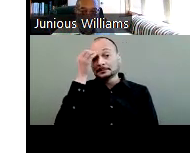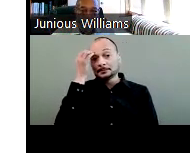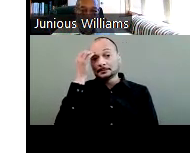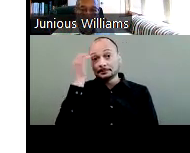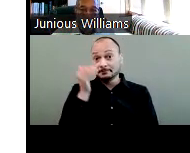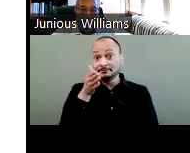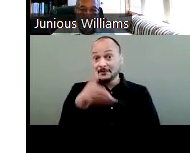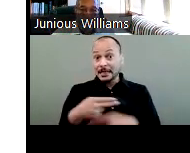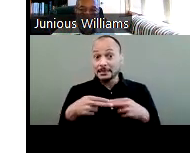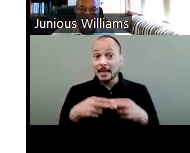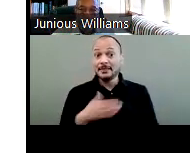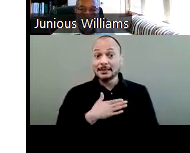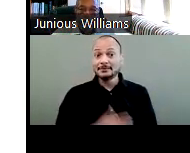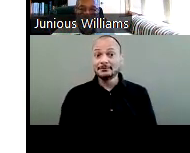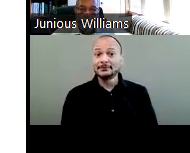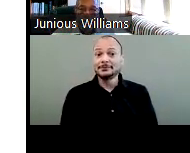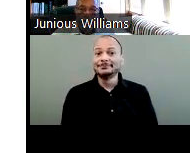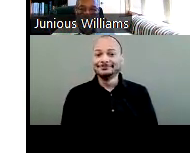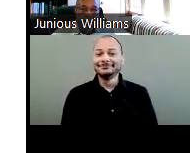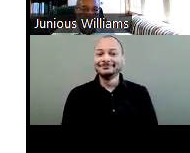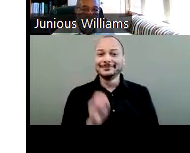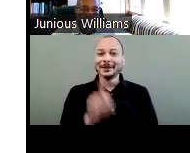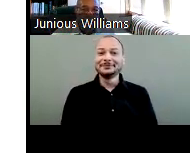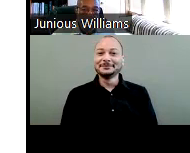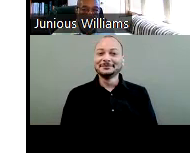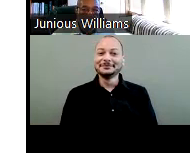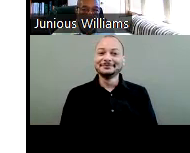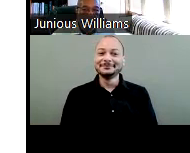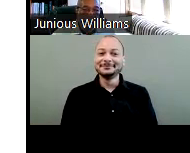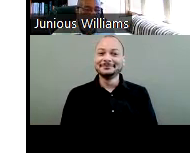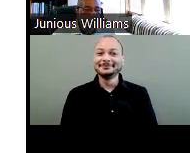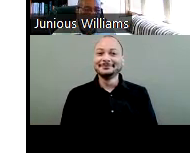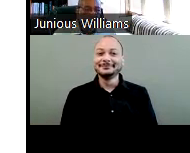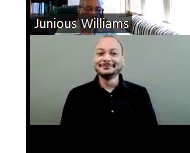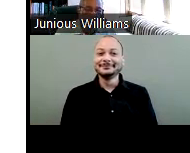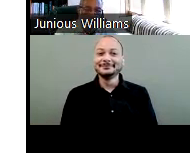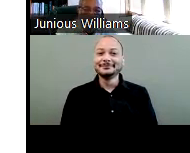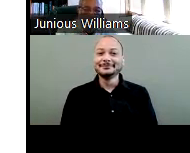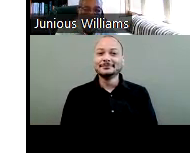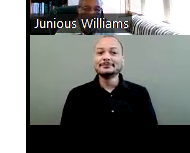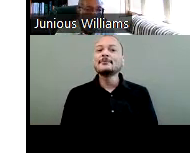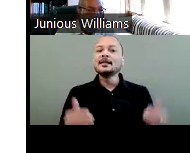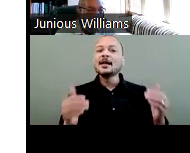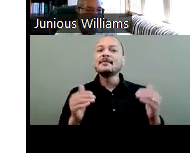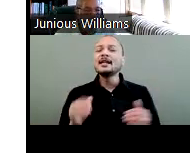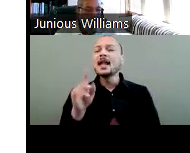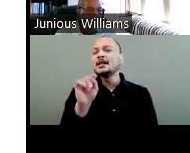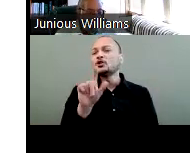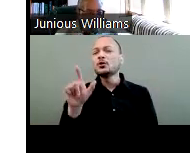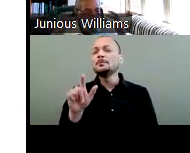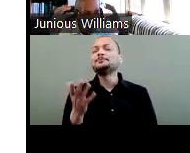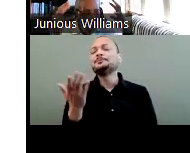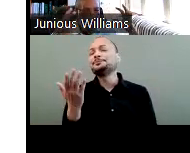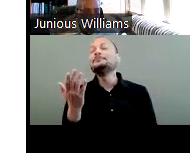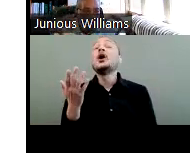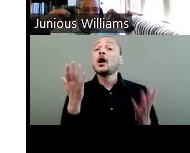Next slide, please. Okay. And then the next tool is really, now that you've